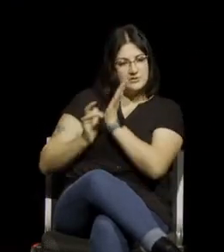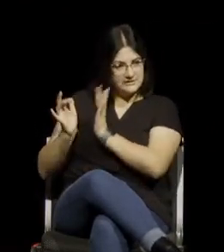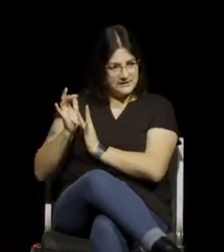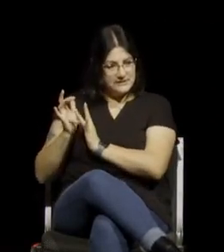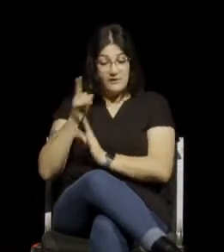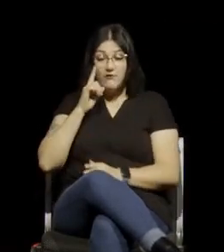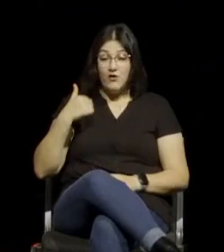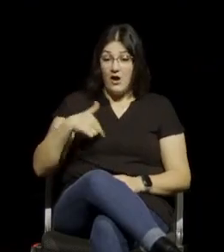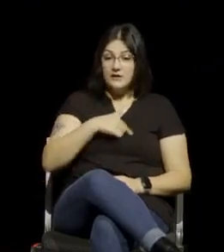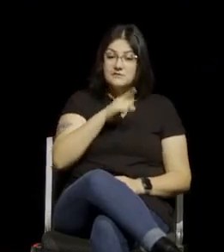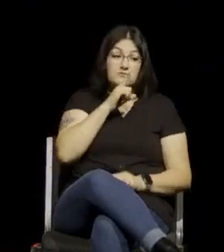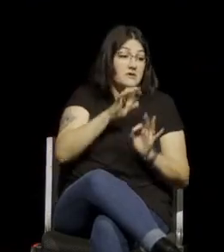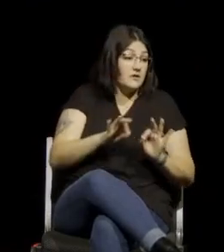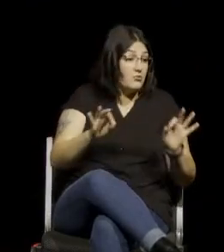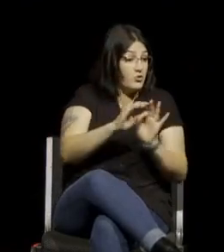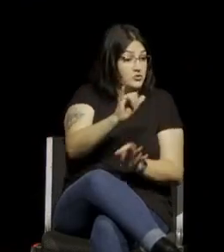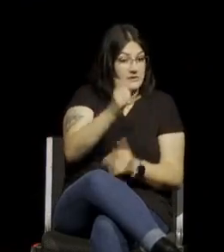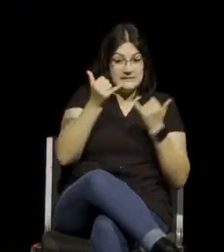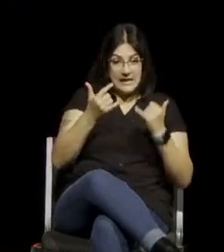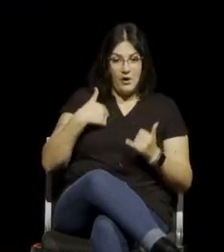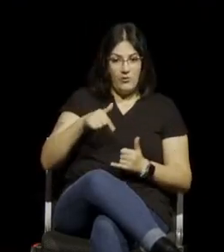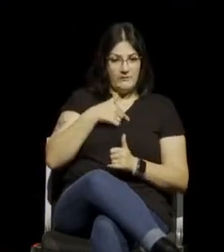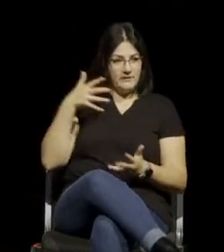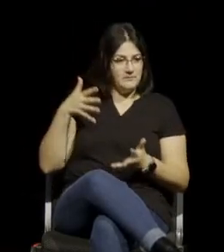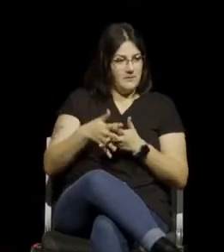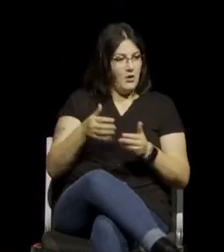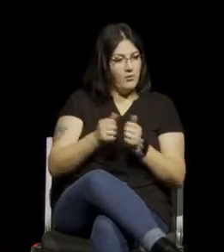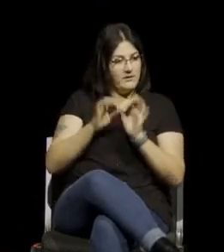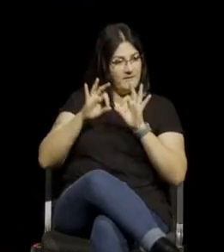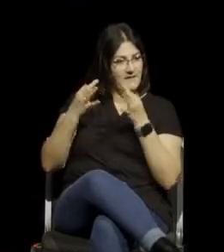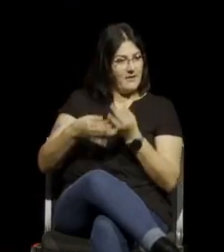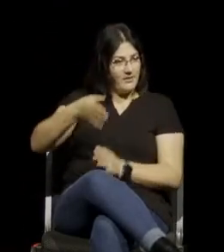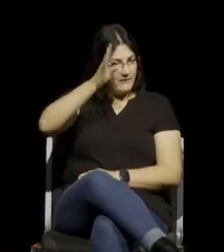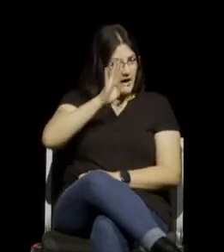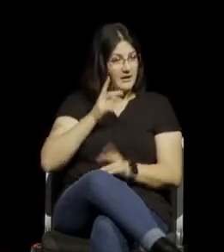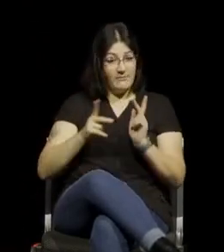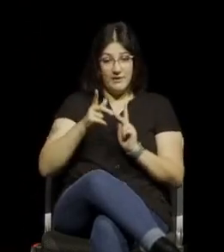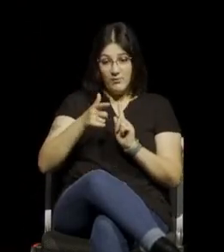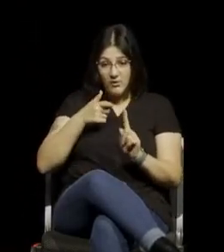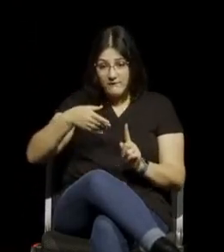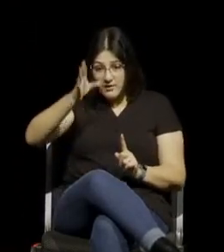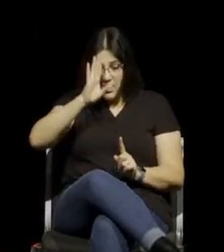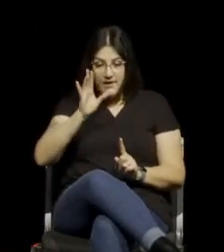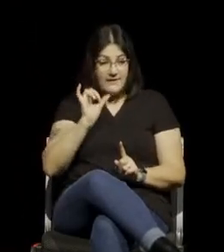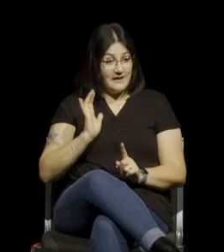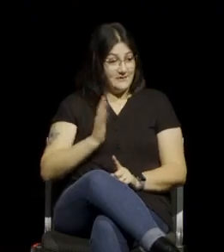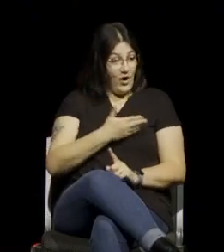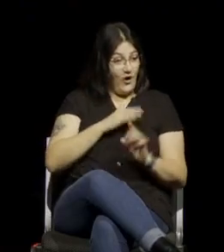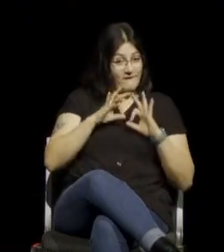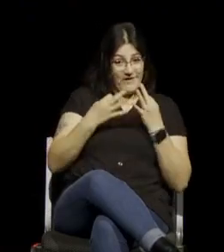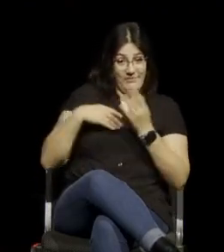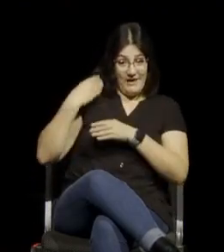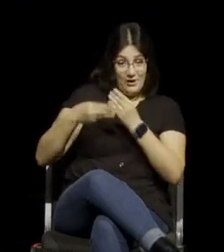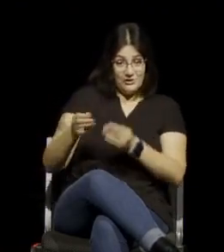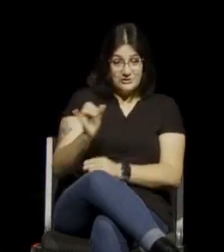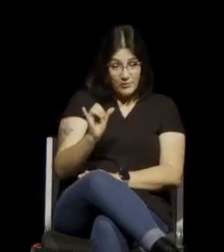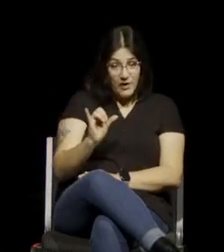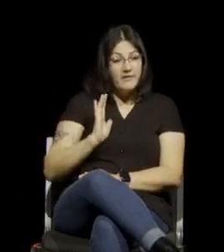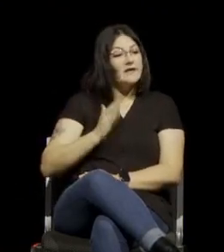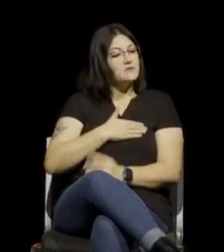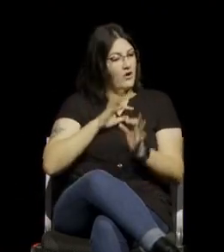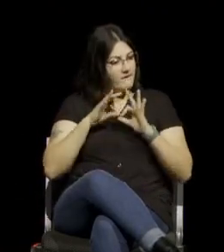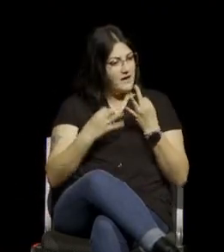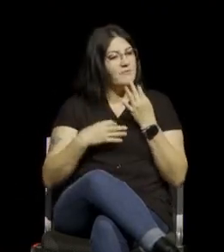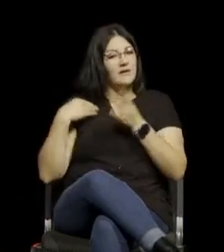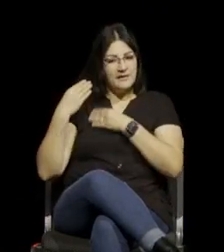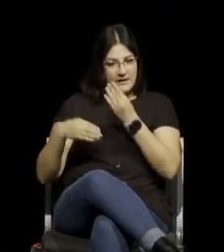it's just as important because we've been now grafted into the family of God, the people of God. And so that's our family heritage as well. That's our